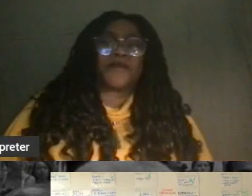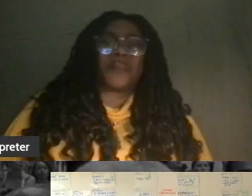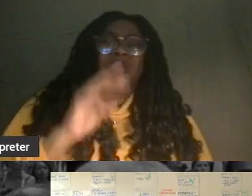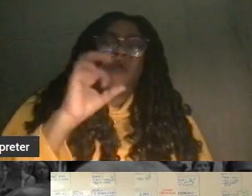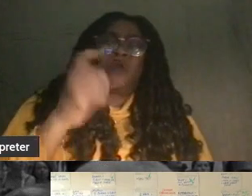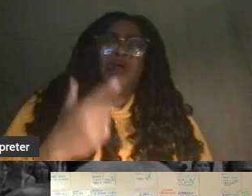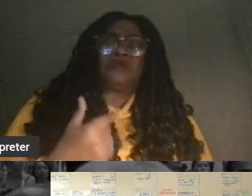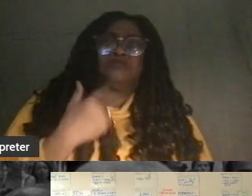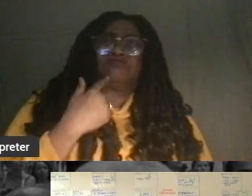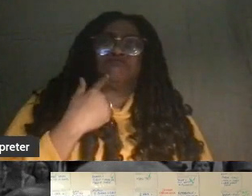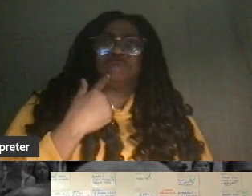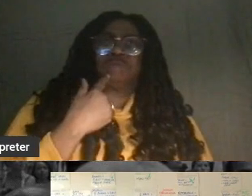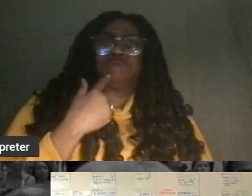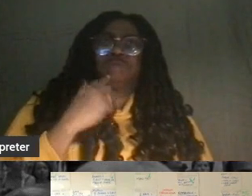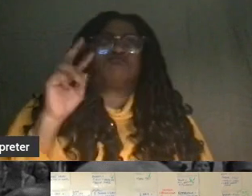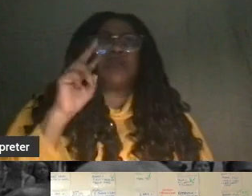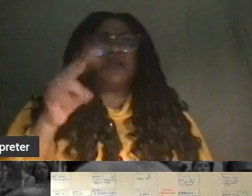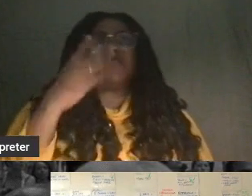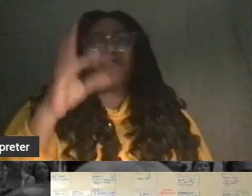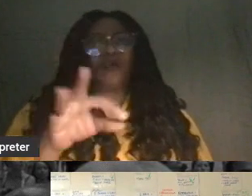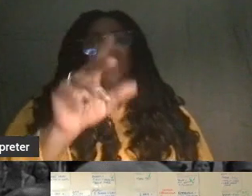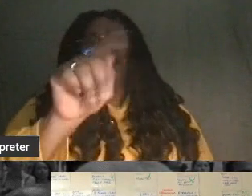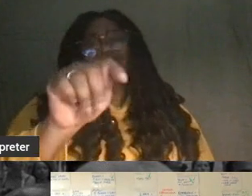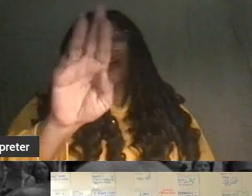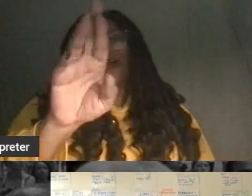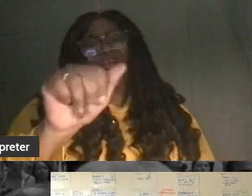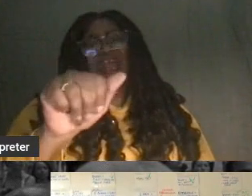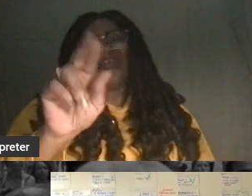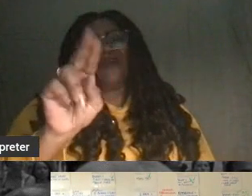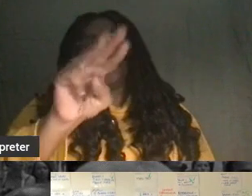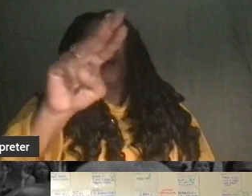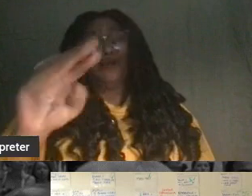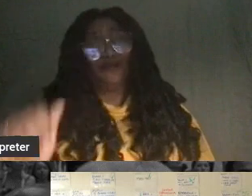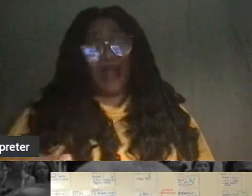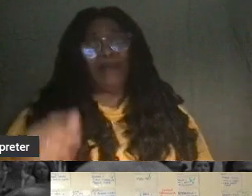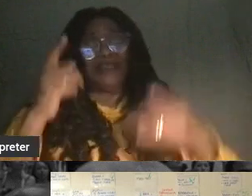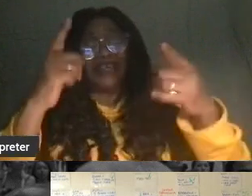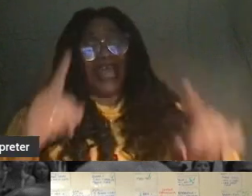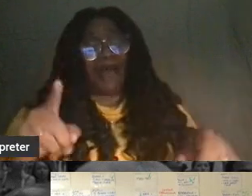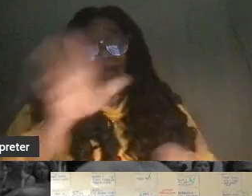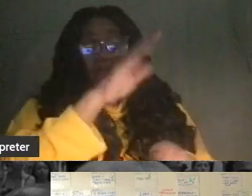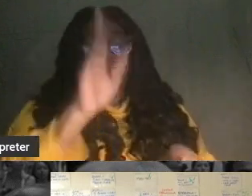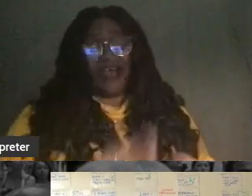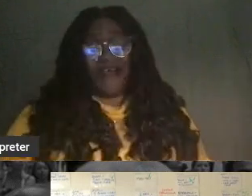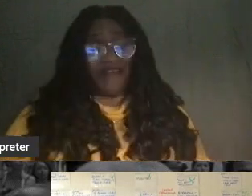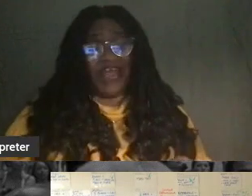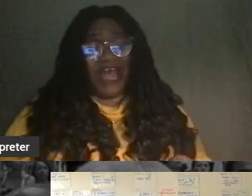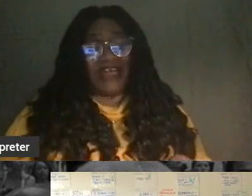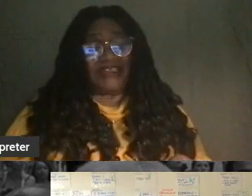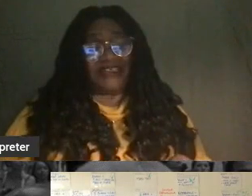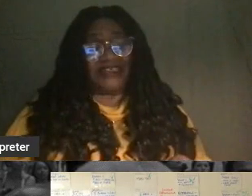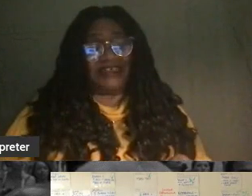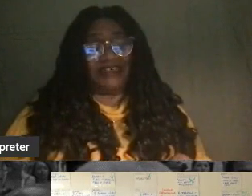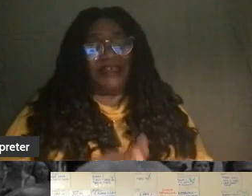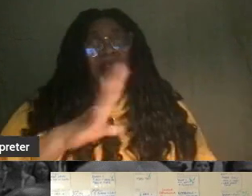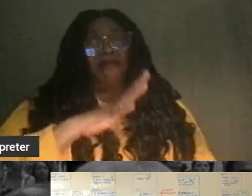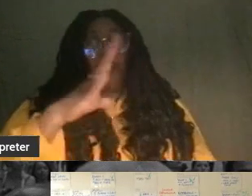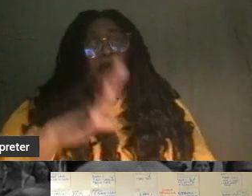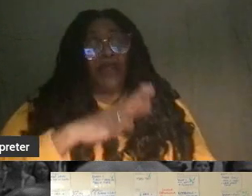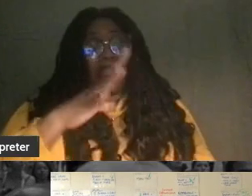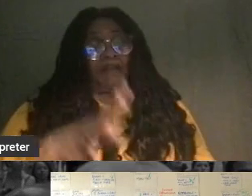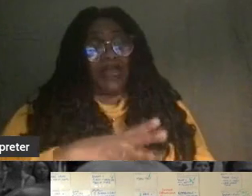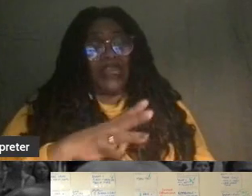thing is I'm looking forward to the trauma of having that situation happen in a writer's room, because I haven't actually formally been in a